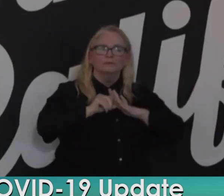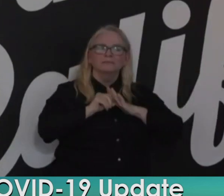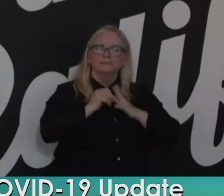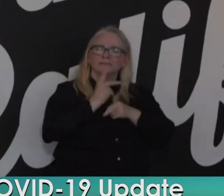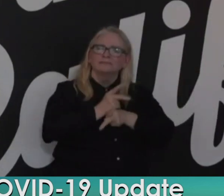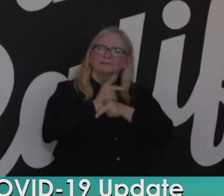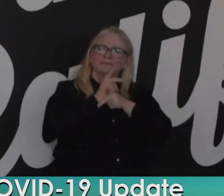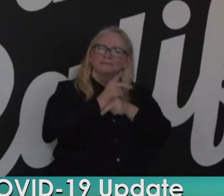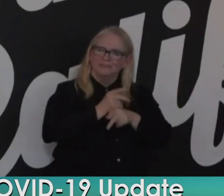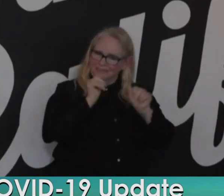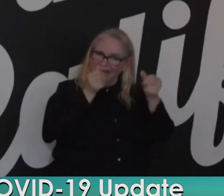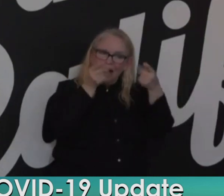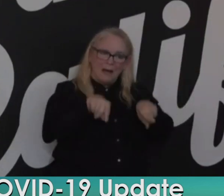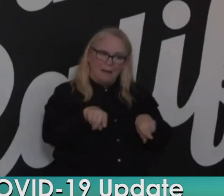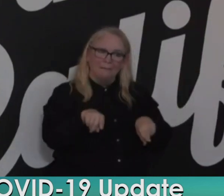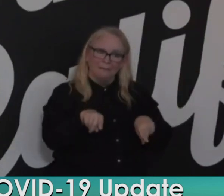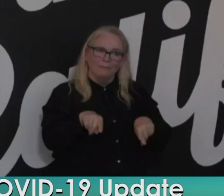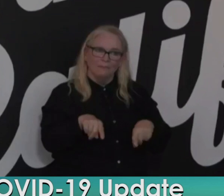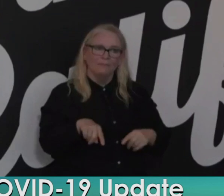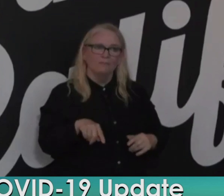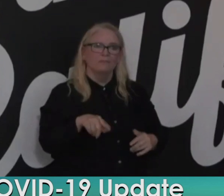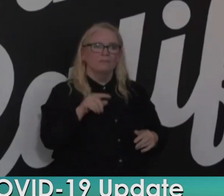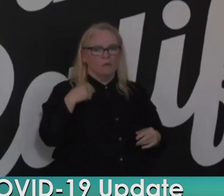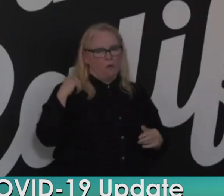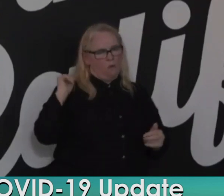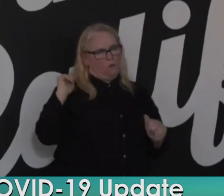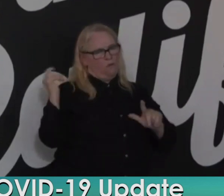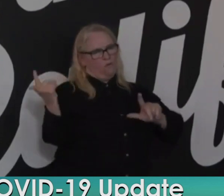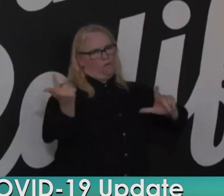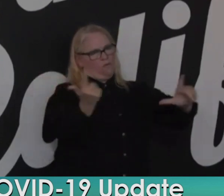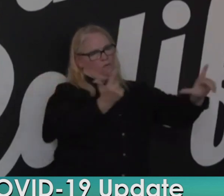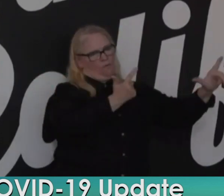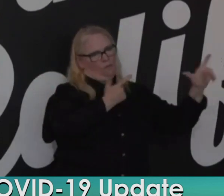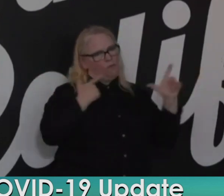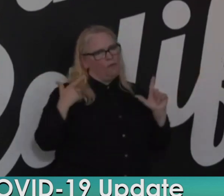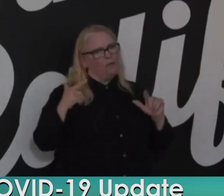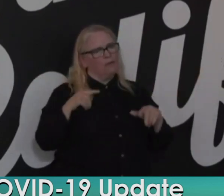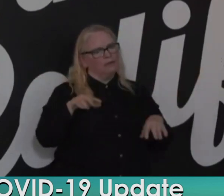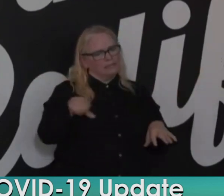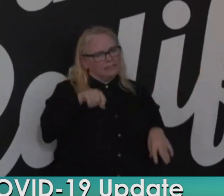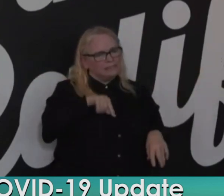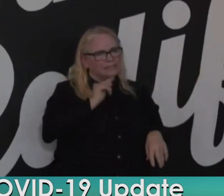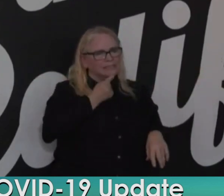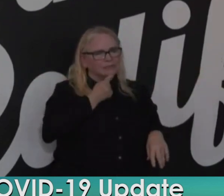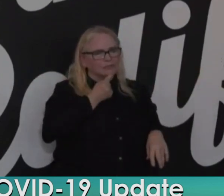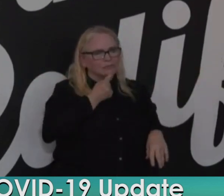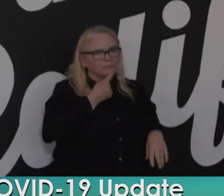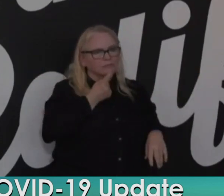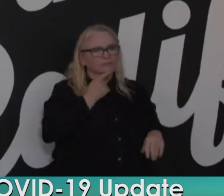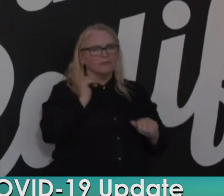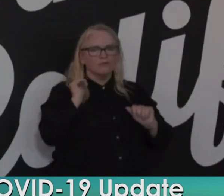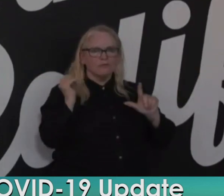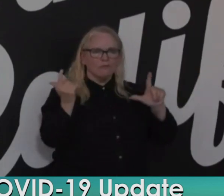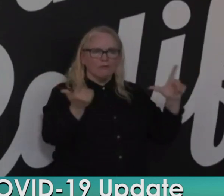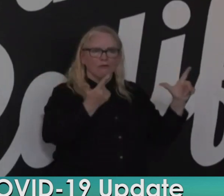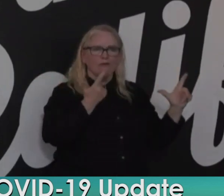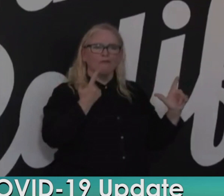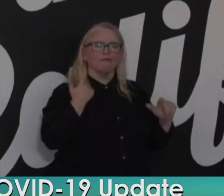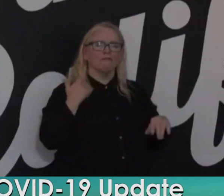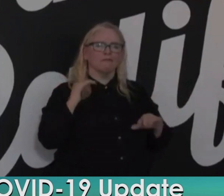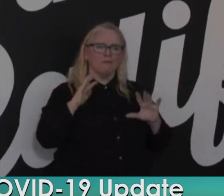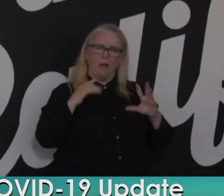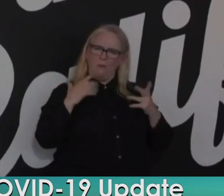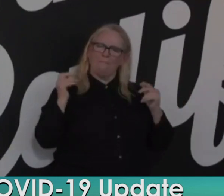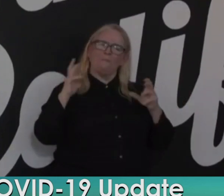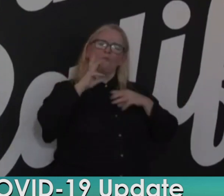upon all of us to take seriously this moment. As much as we want to all rush back and want to just imagine a world that we didn't just